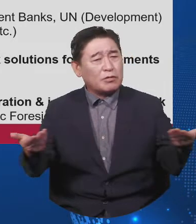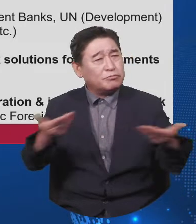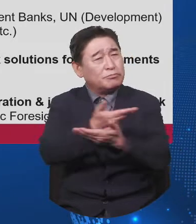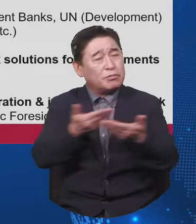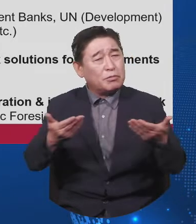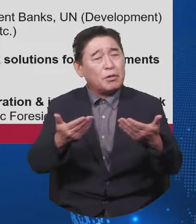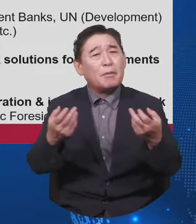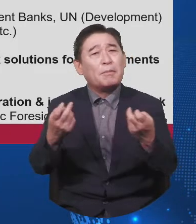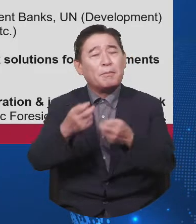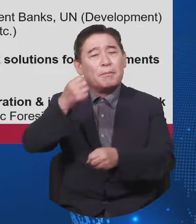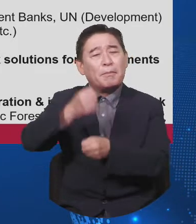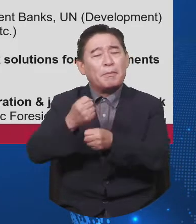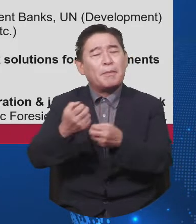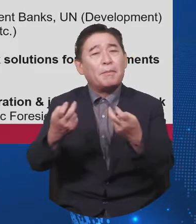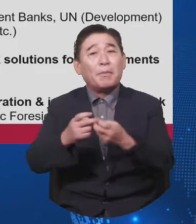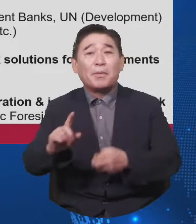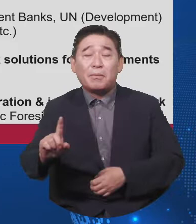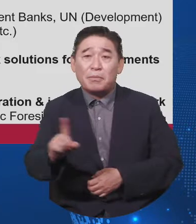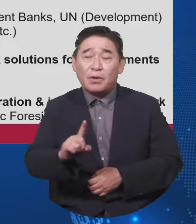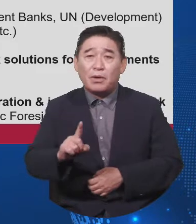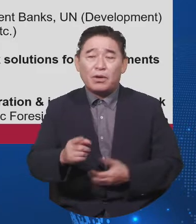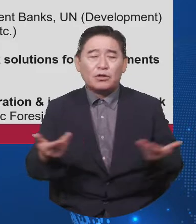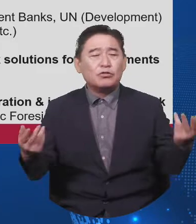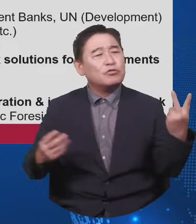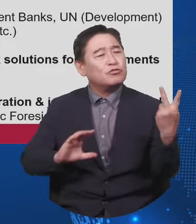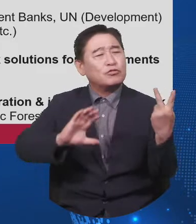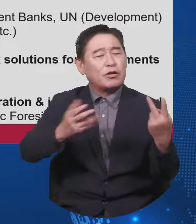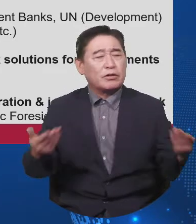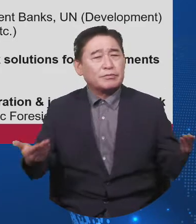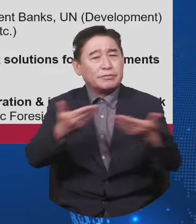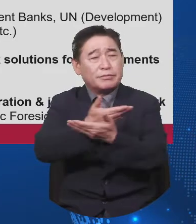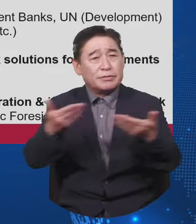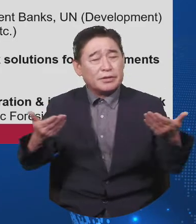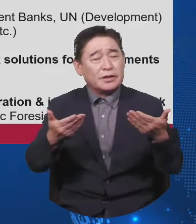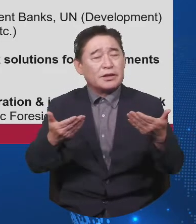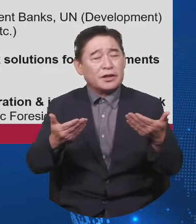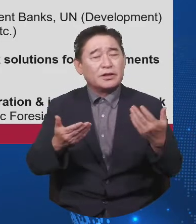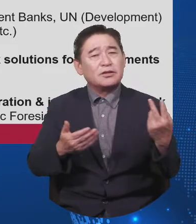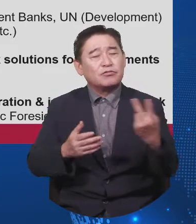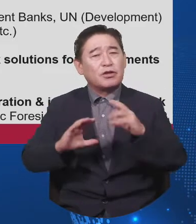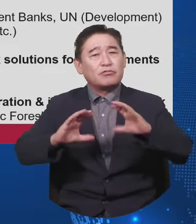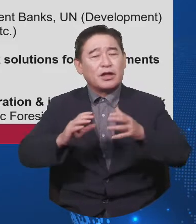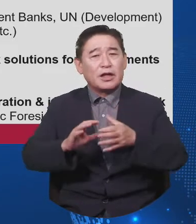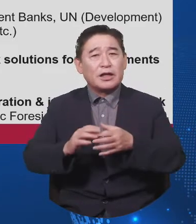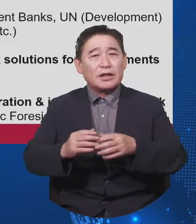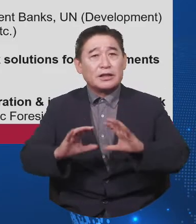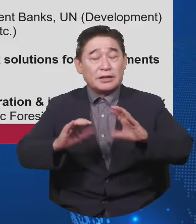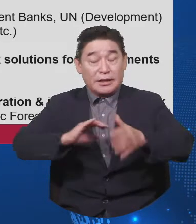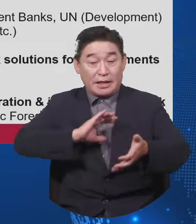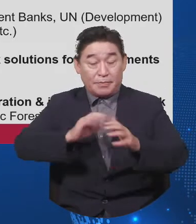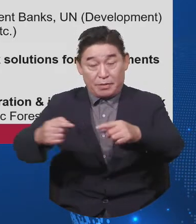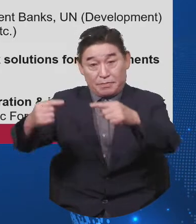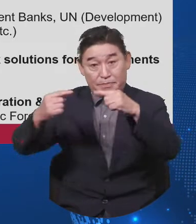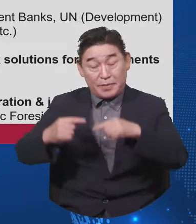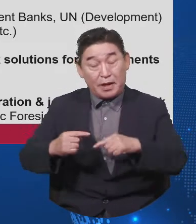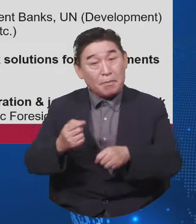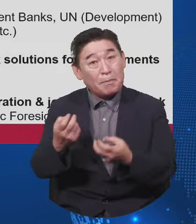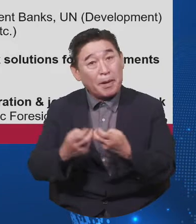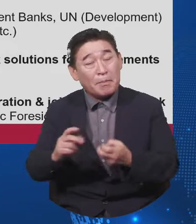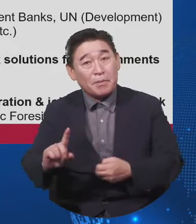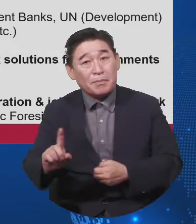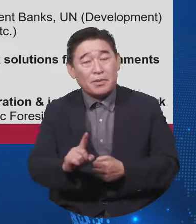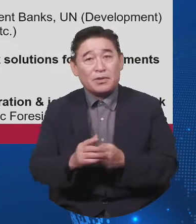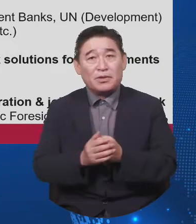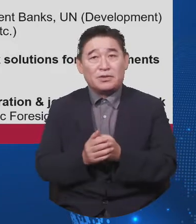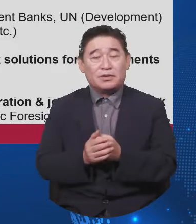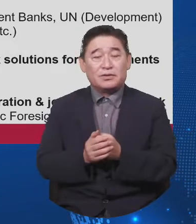I think that would be something what is very important. So strategic dialogue, partnerships, networks, this is something where I really